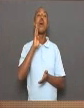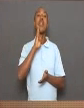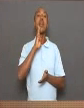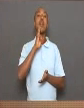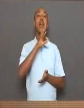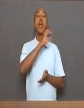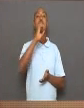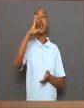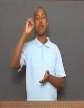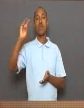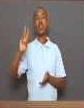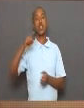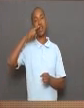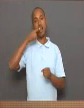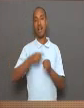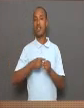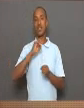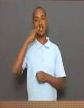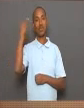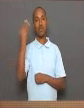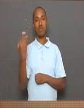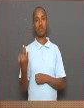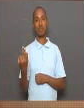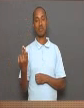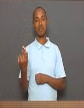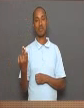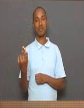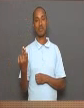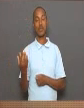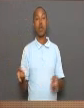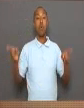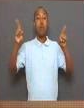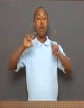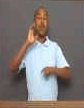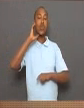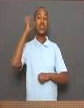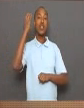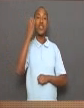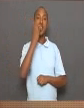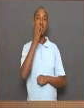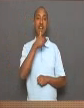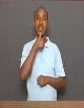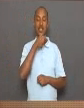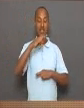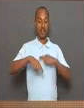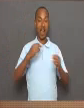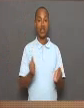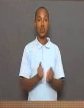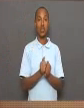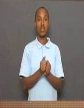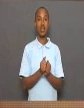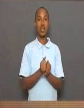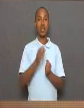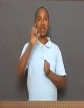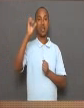and carbon dioxide gas is formed. When concentrated acids react with